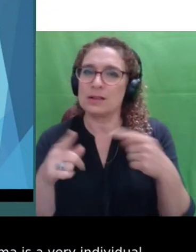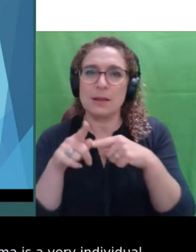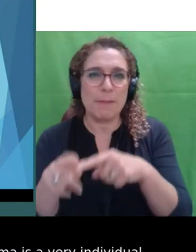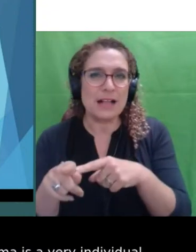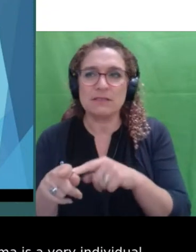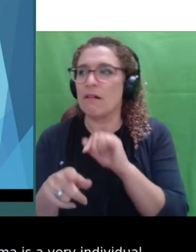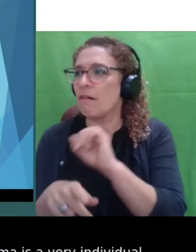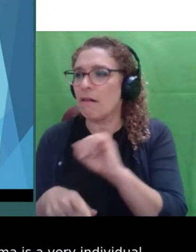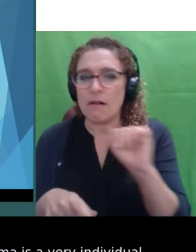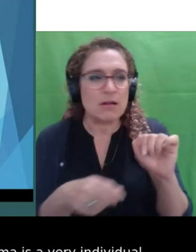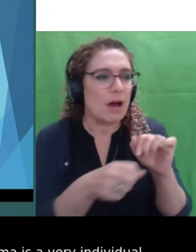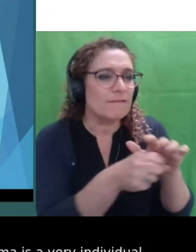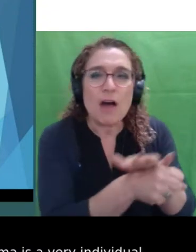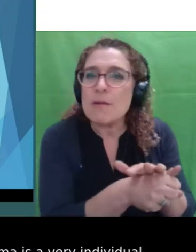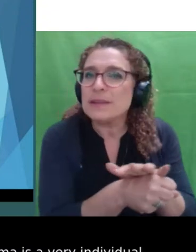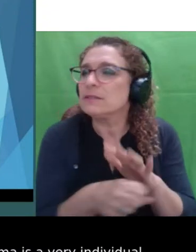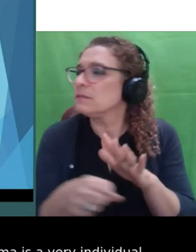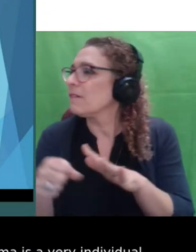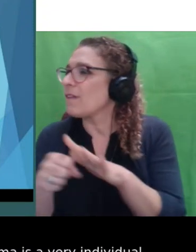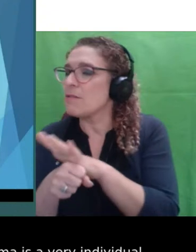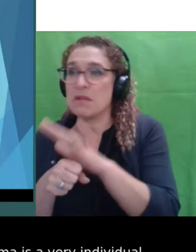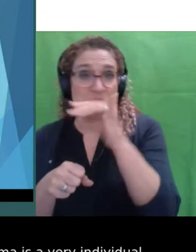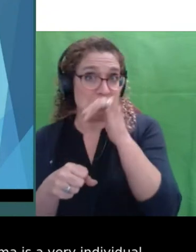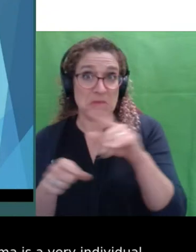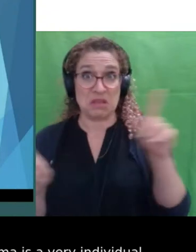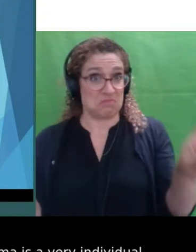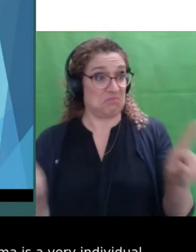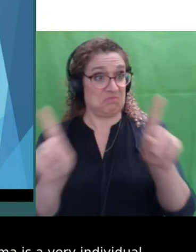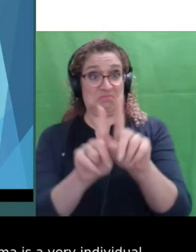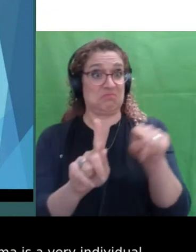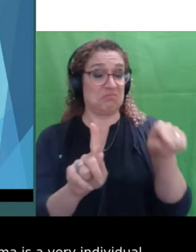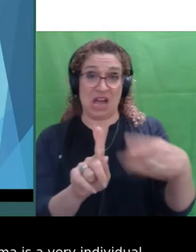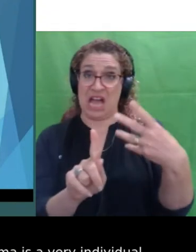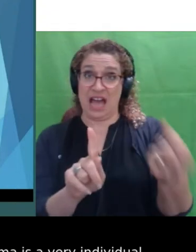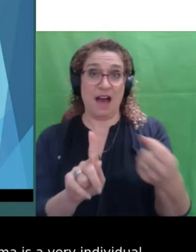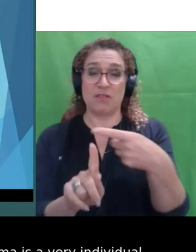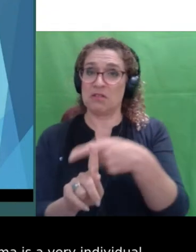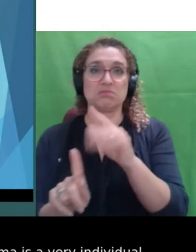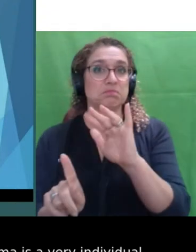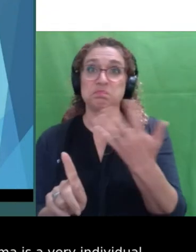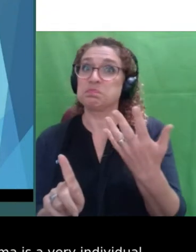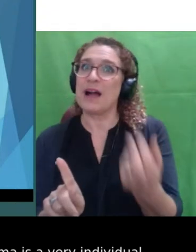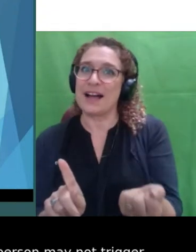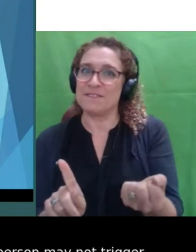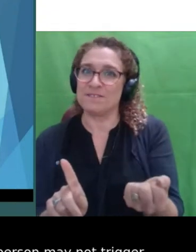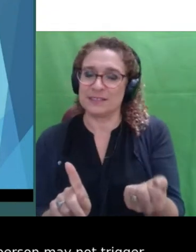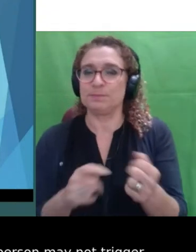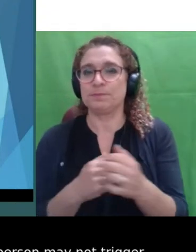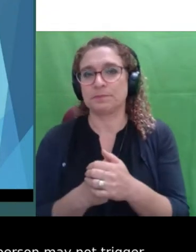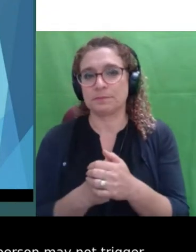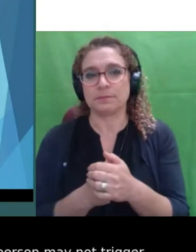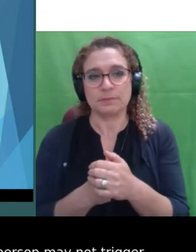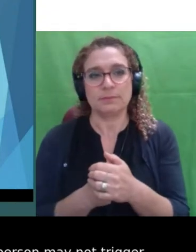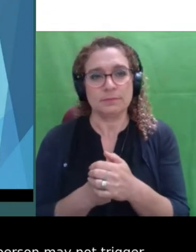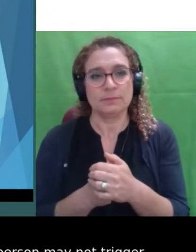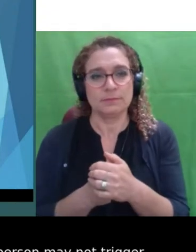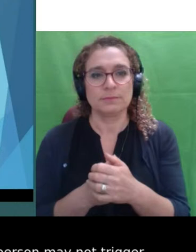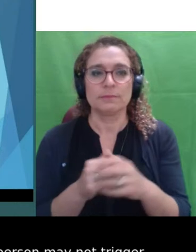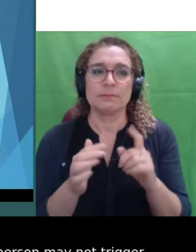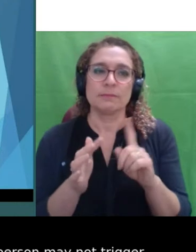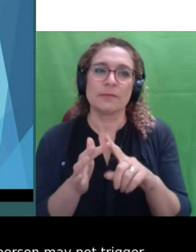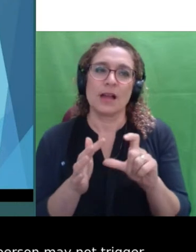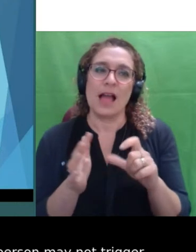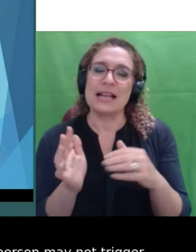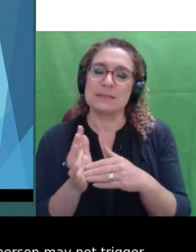what will trigger one person may not trigger another there may be universal triggers an eczema tends to be preceded by